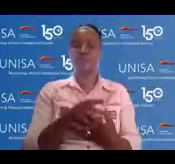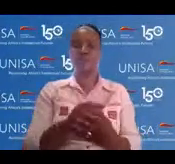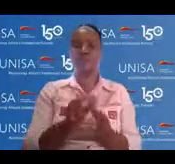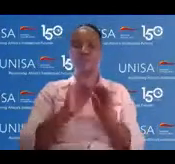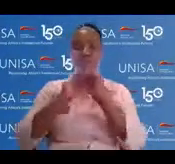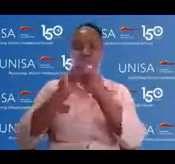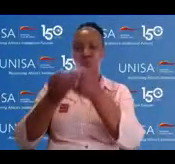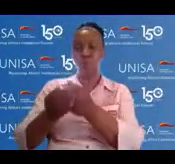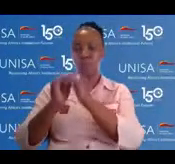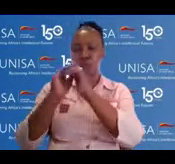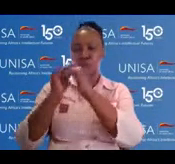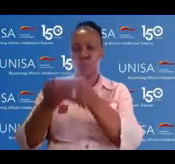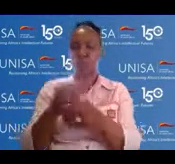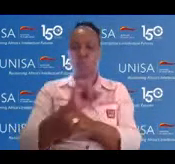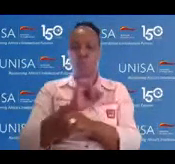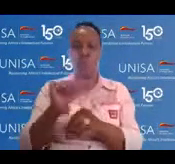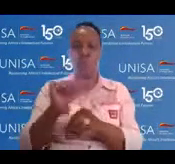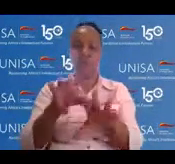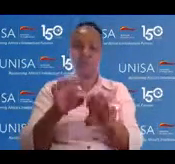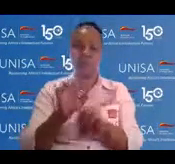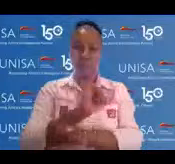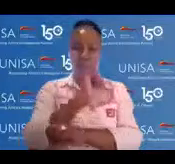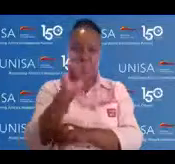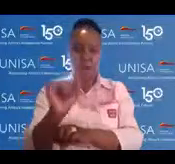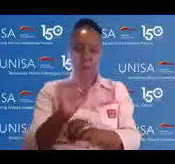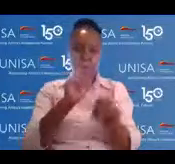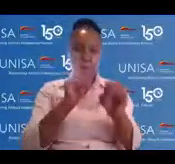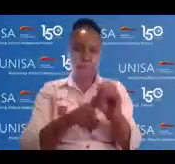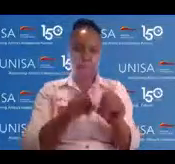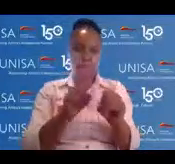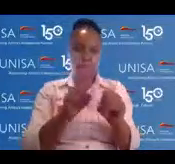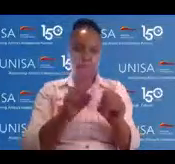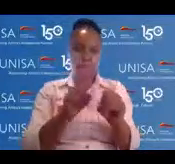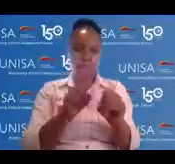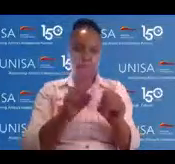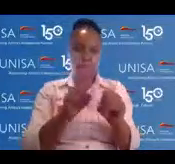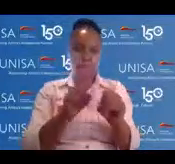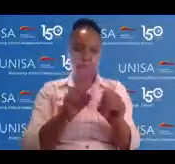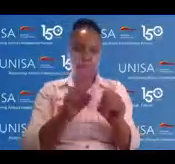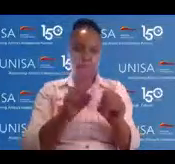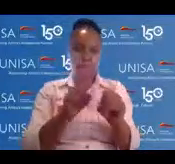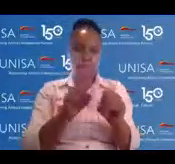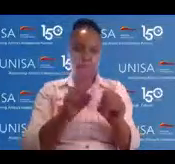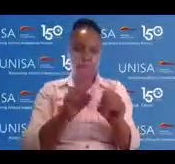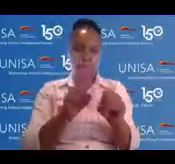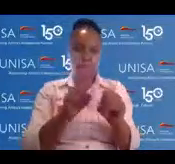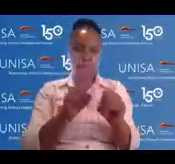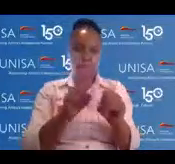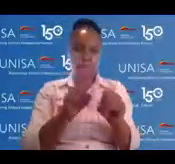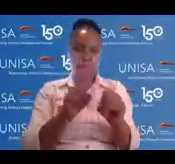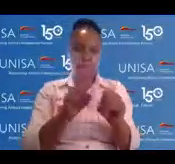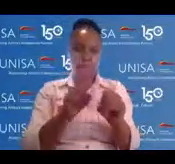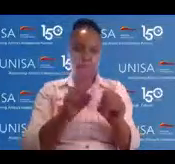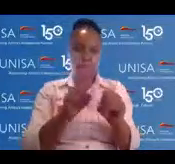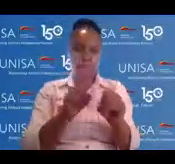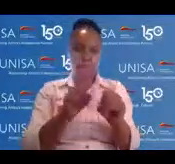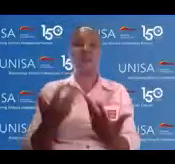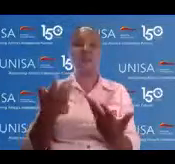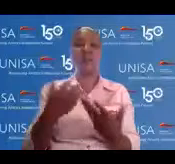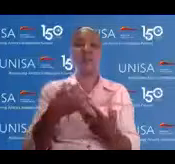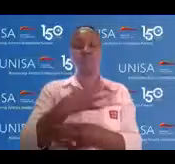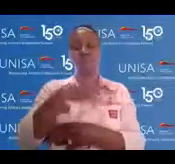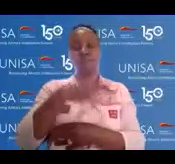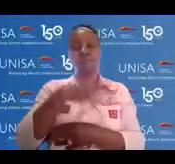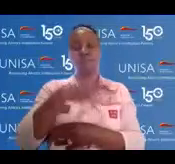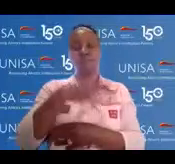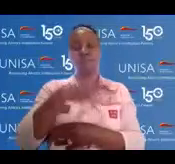but also of your qualifications. So before we get started, I would like you to just complete